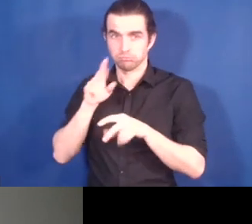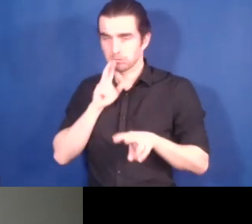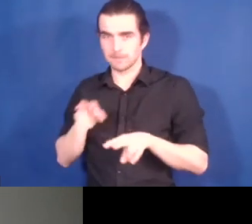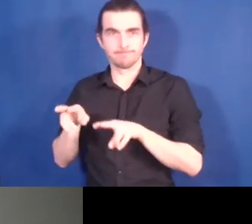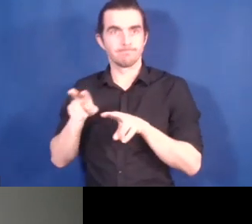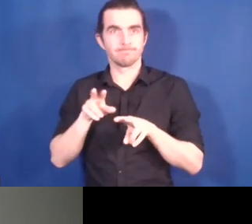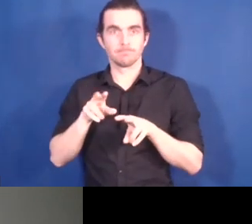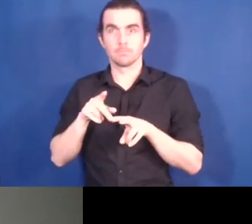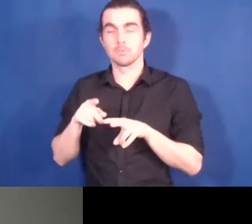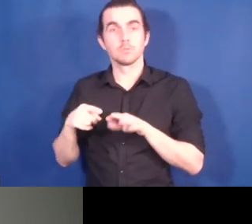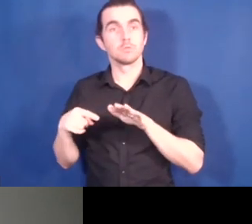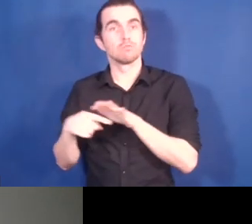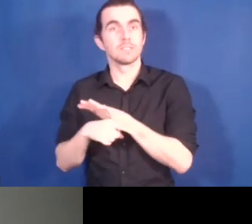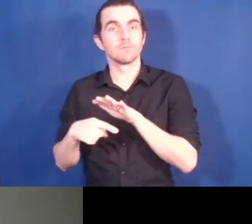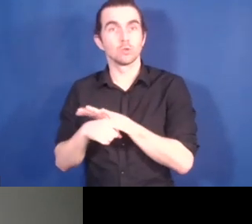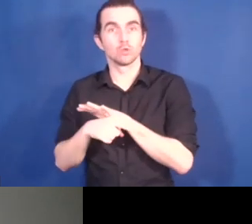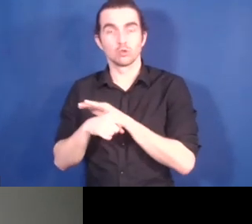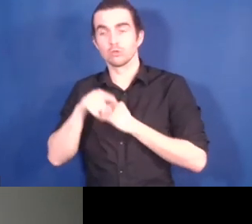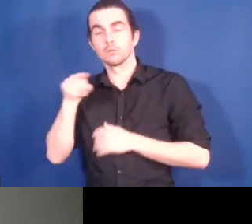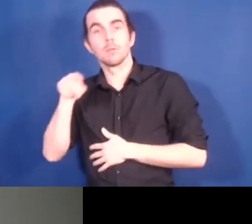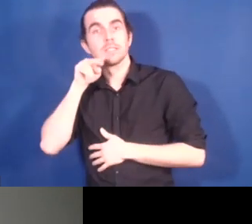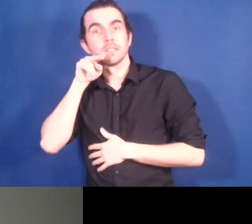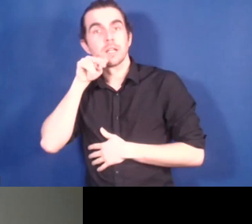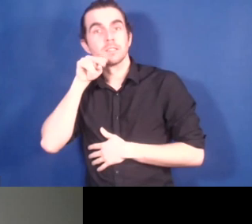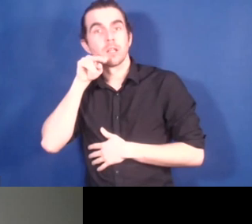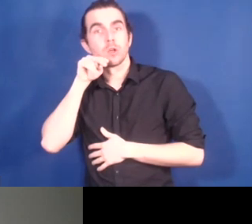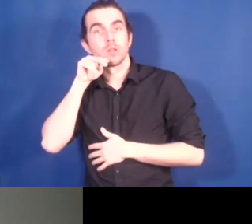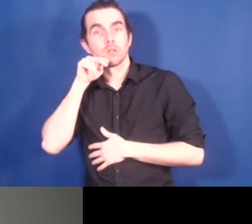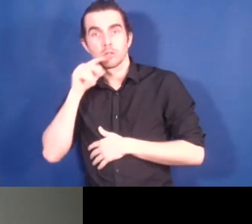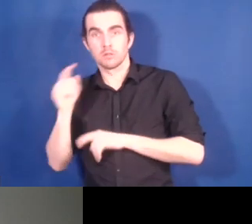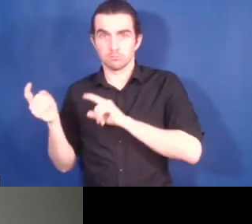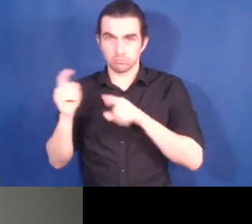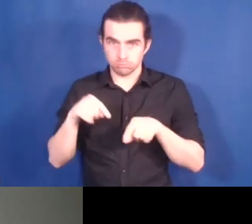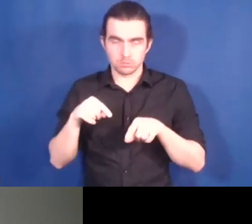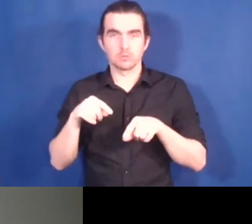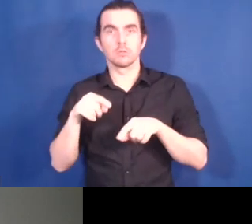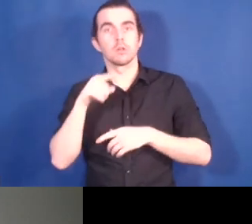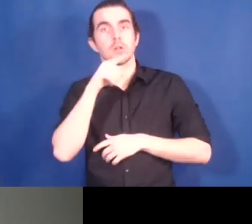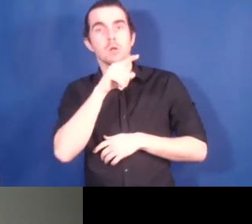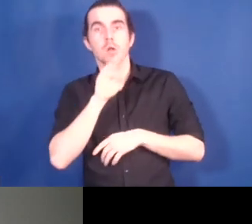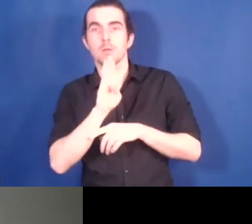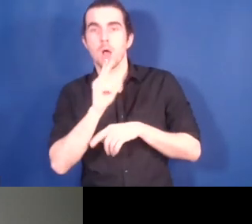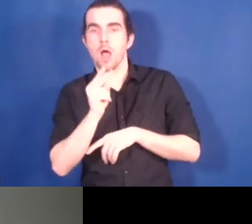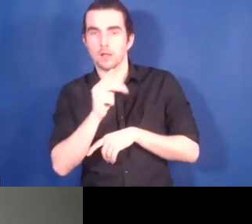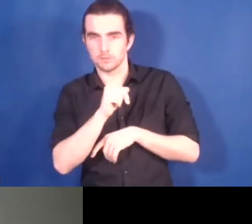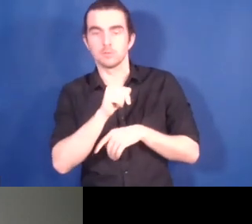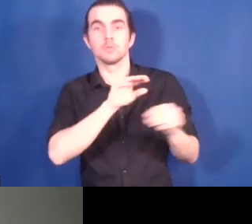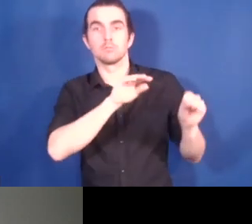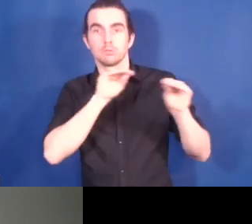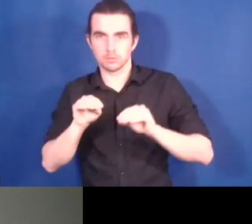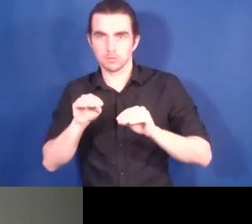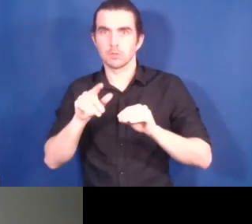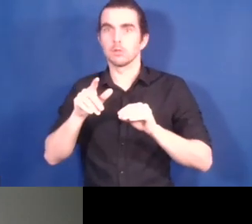allowed the displaced population to build their accommodation on the side of their own